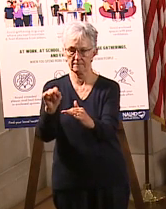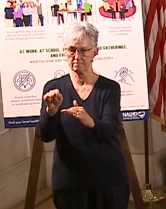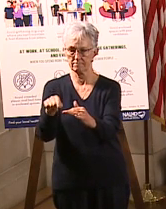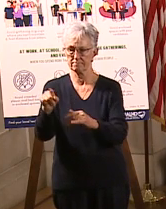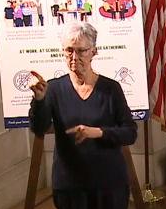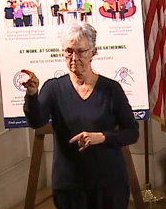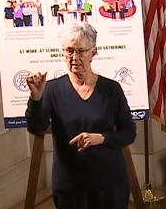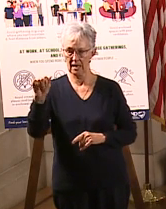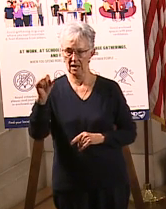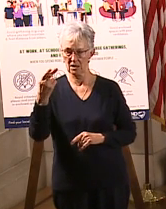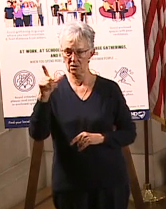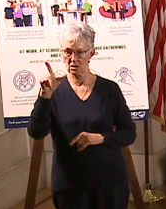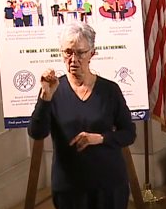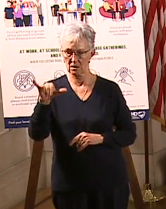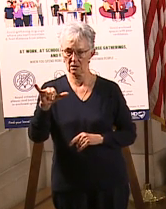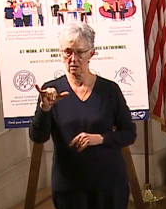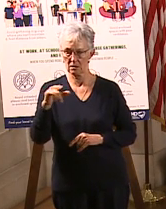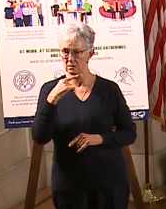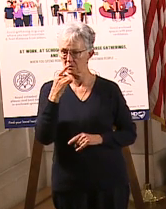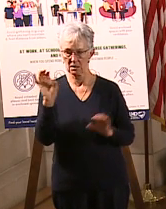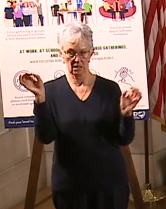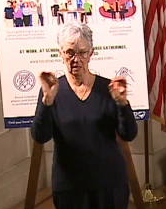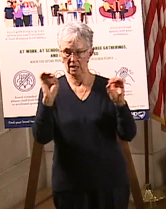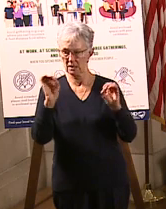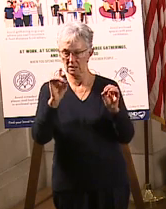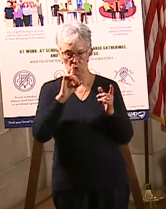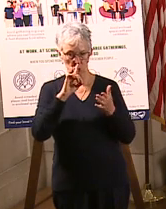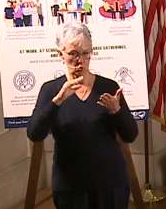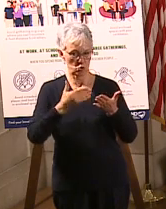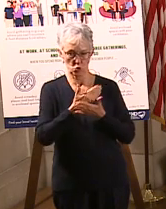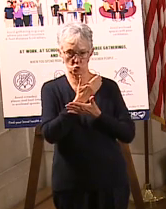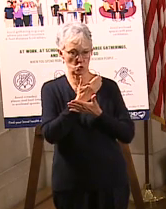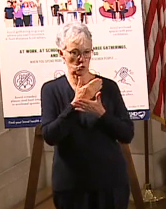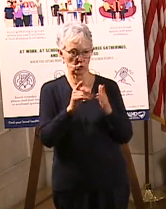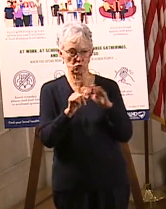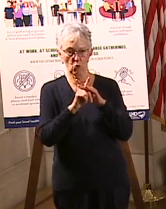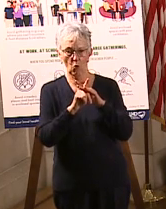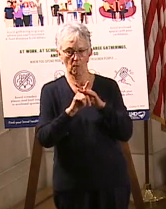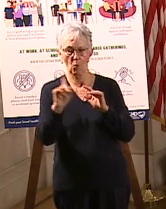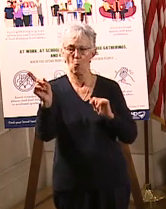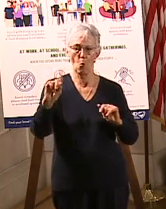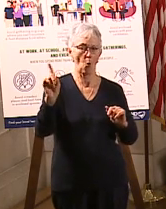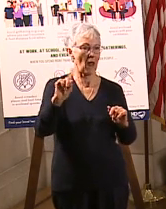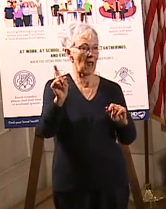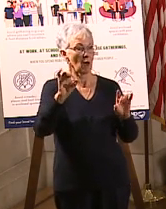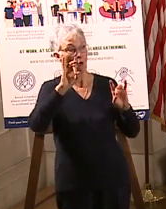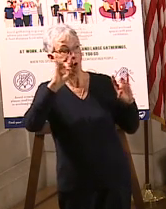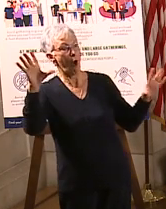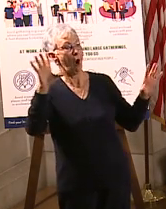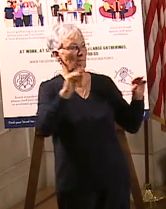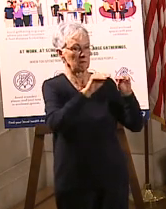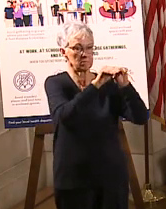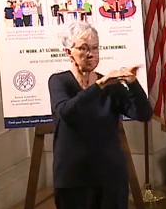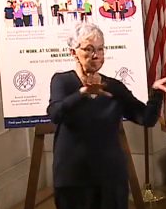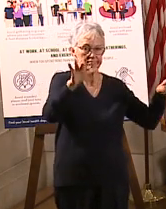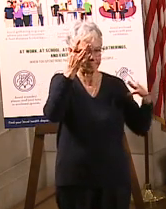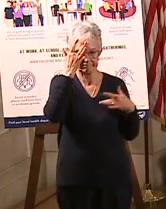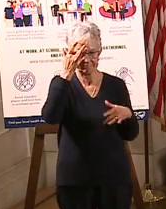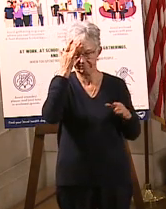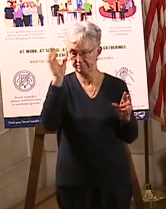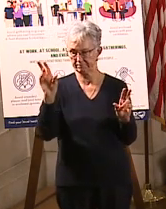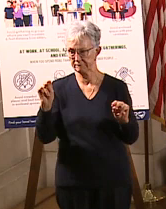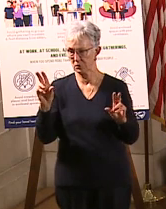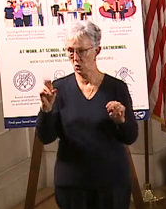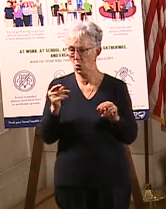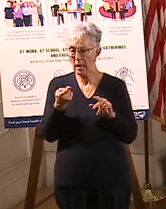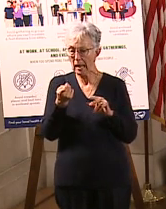Ashley says that, yeah, nothing is definitive observed in the contact. Yeah, and the contact tracing really hasn't observed anything differently. So I think if there is an increase,